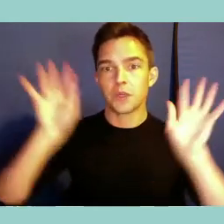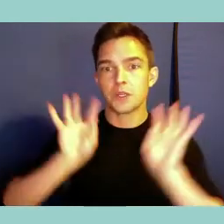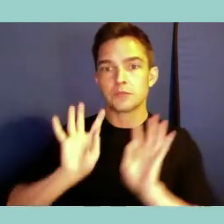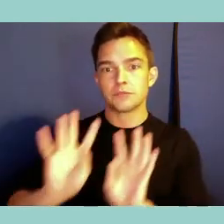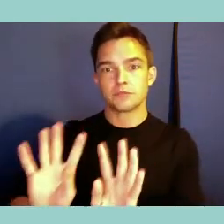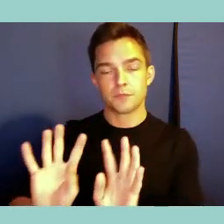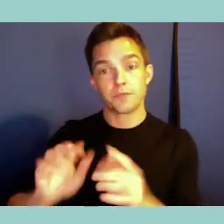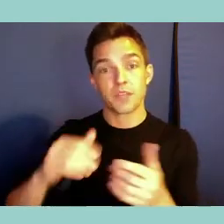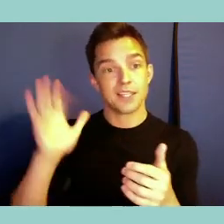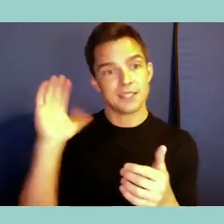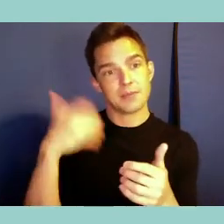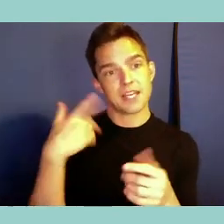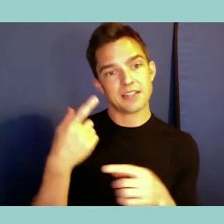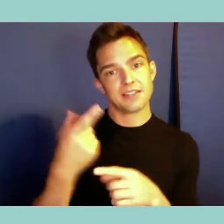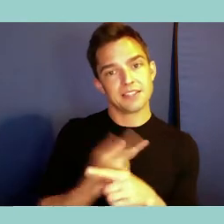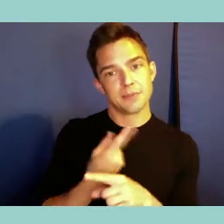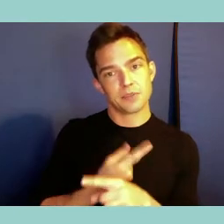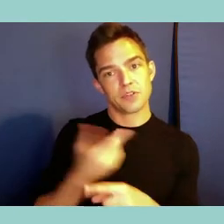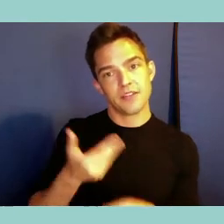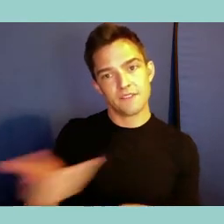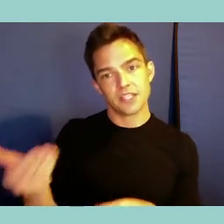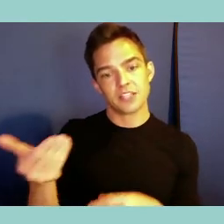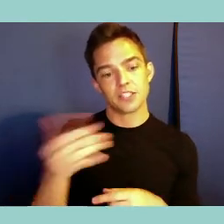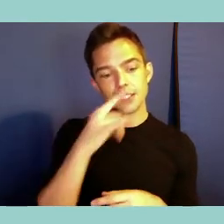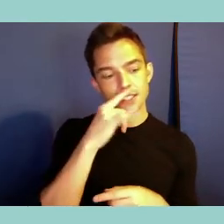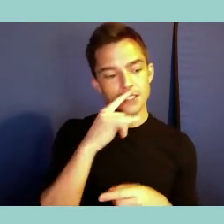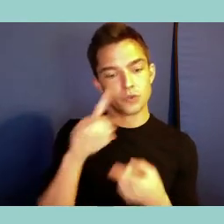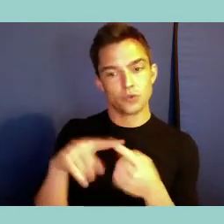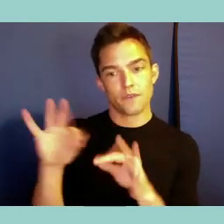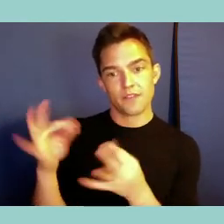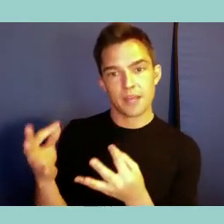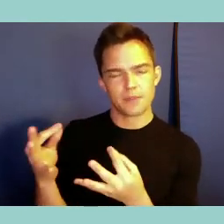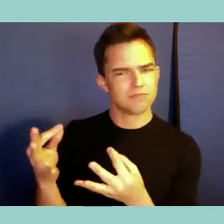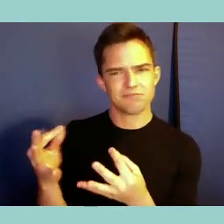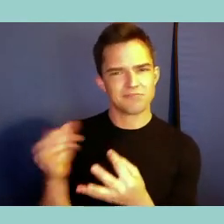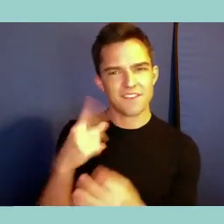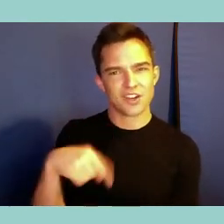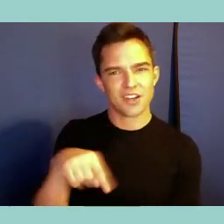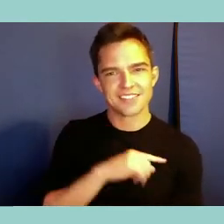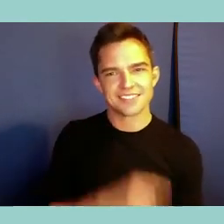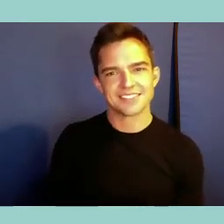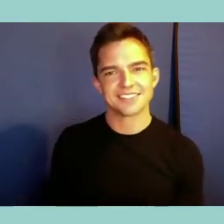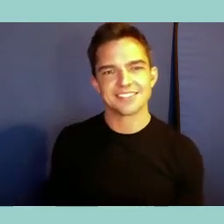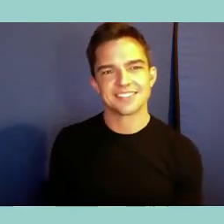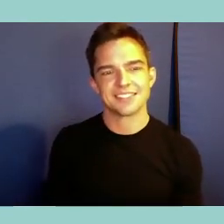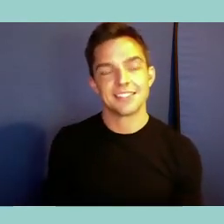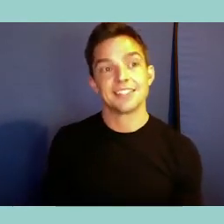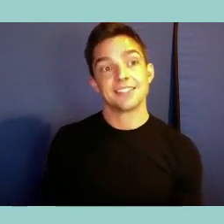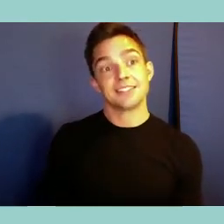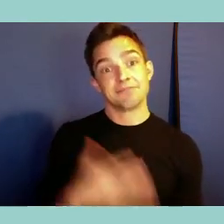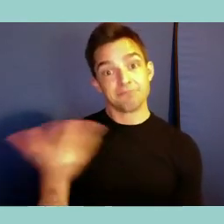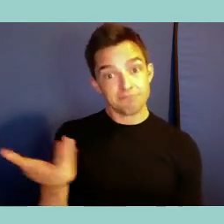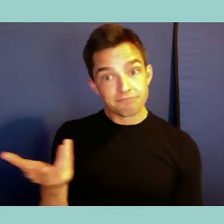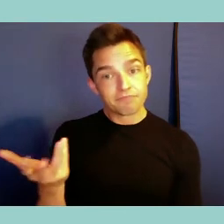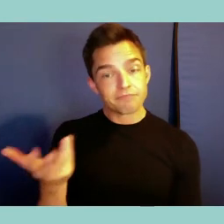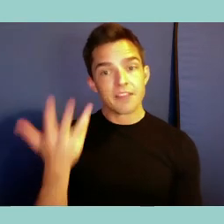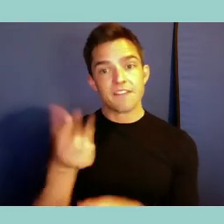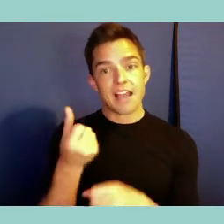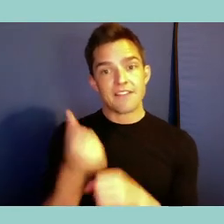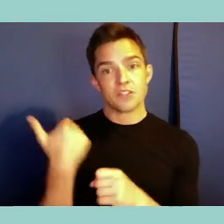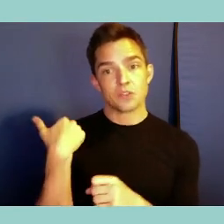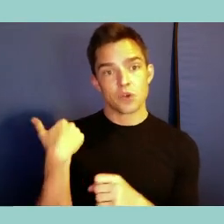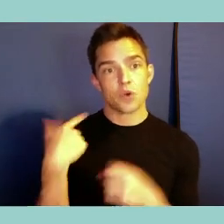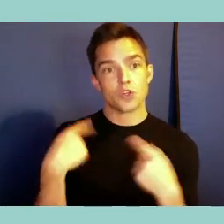like a typical invitation from a kid to their family, but it wasn't for us. You see, it was just about 5 years